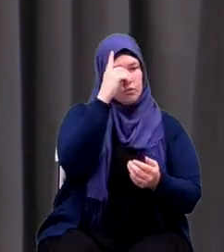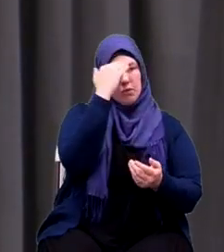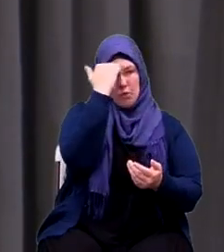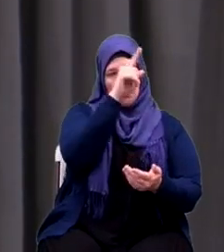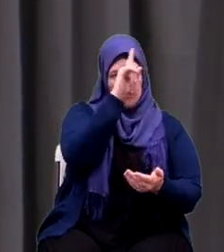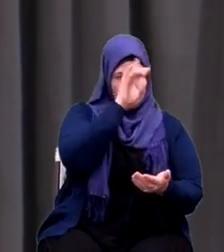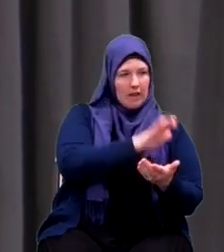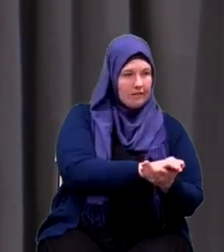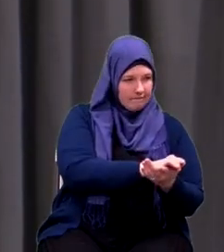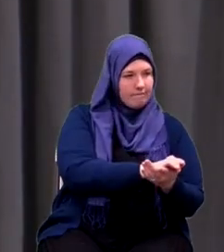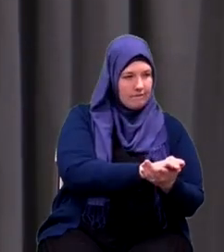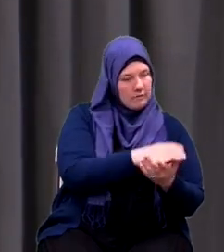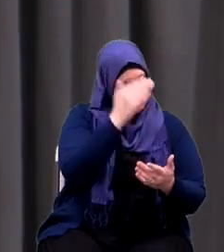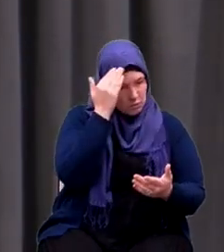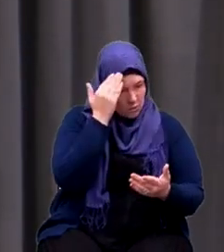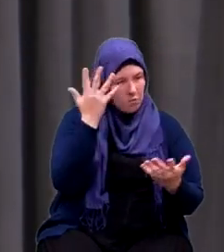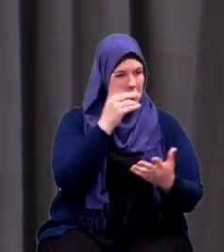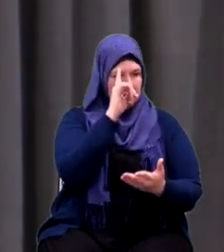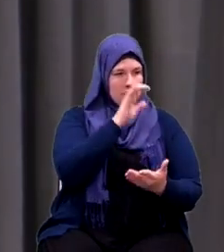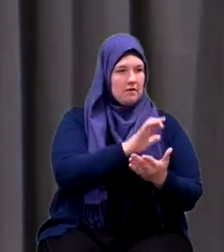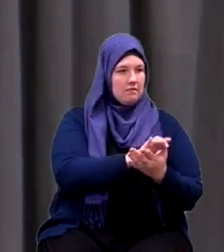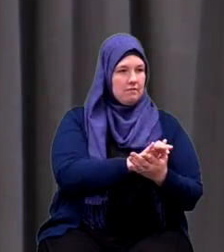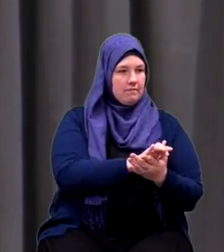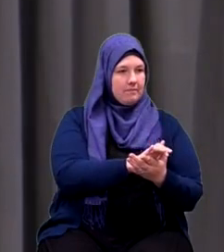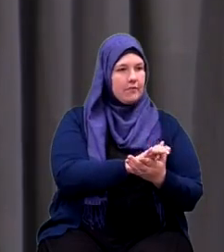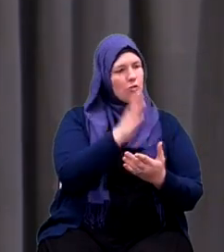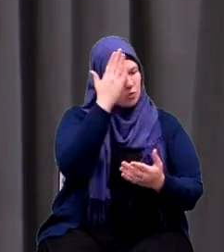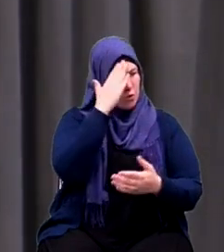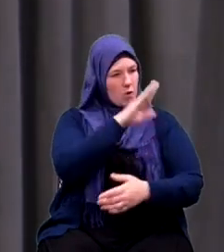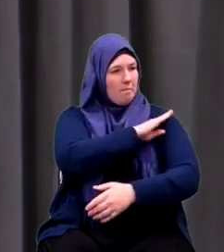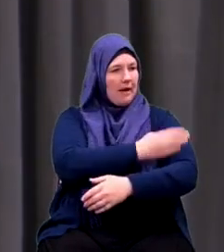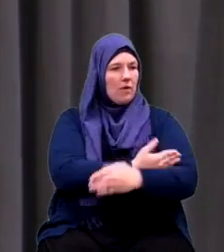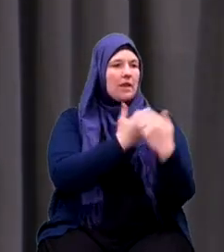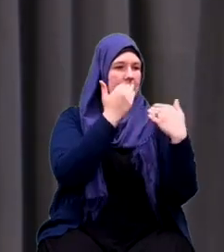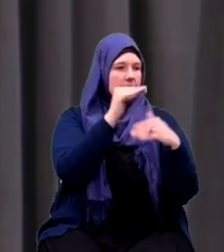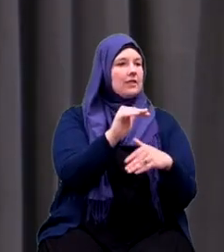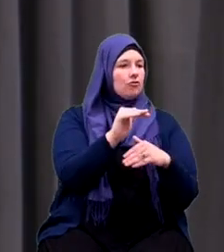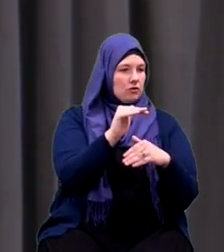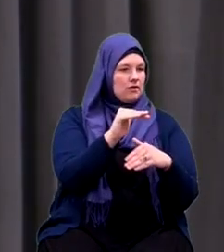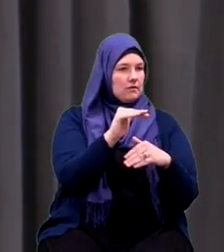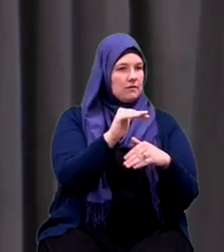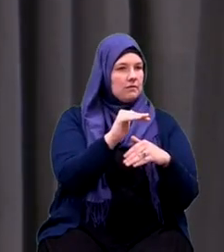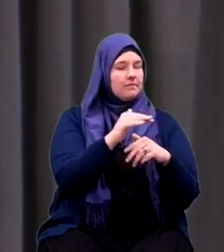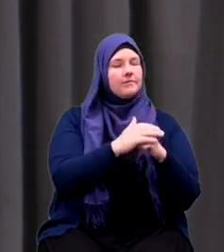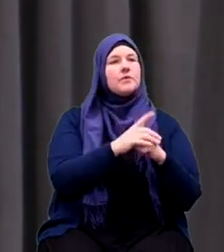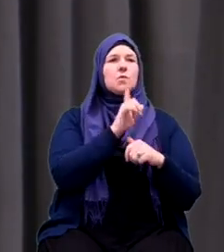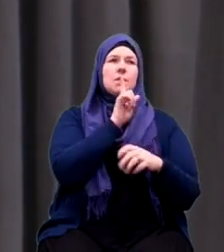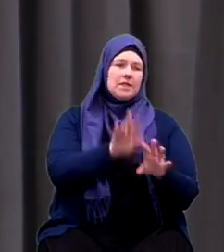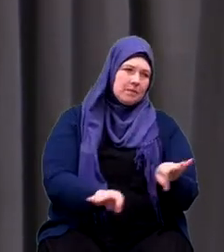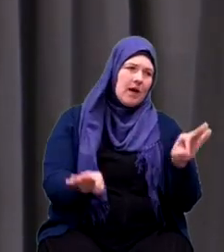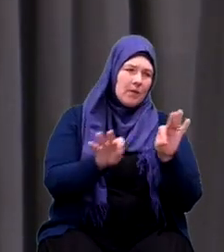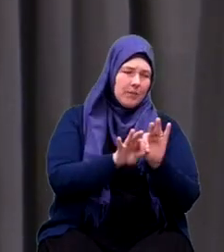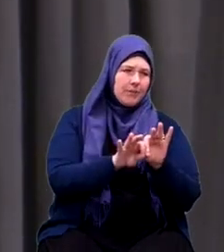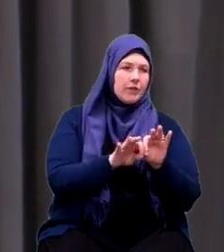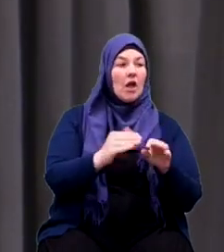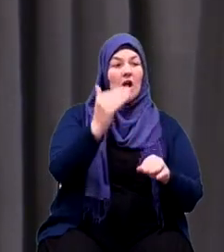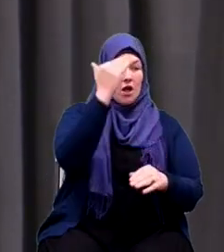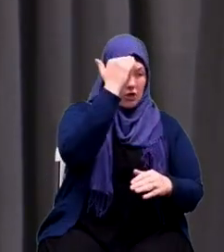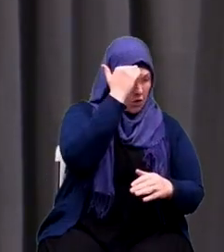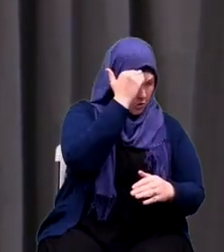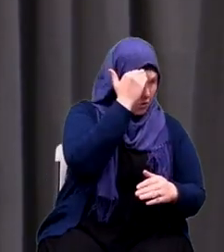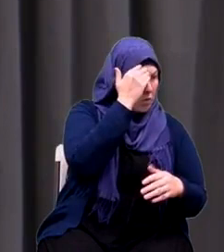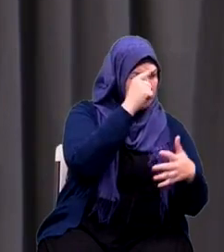much as you know your resources. You know your power limitations. Very important. You know what you